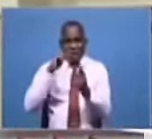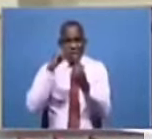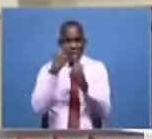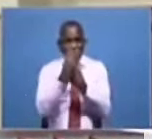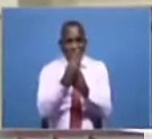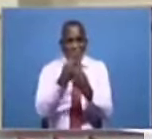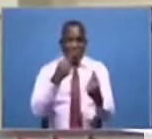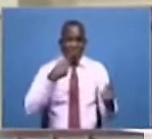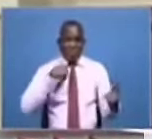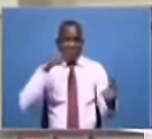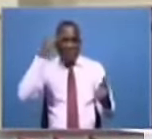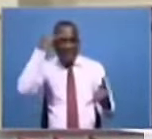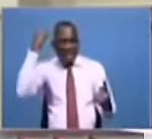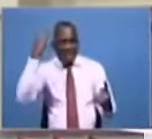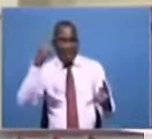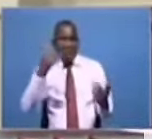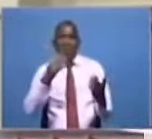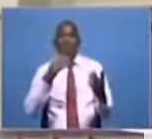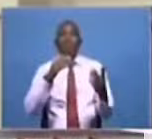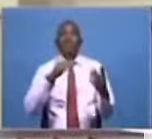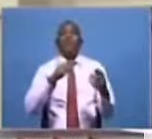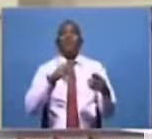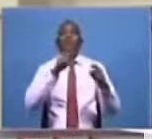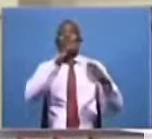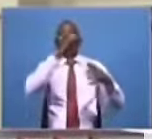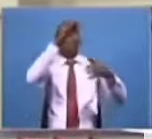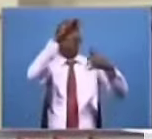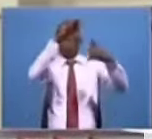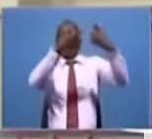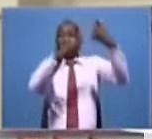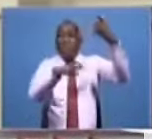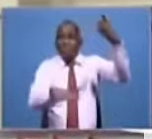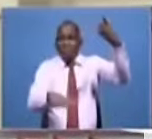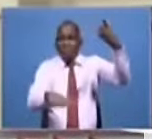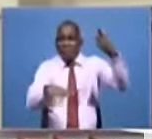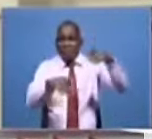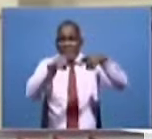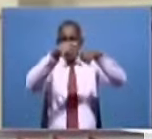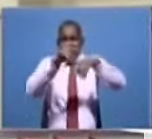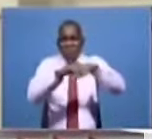respectfully, because this whole case is based on a fiction.